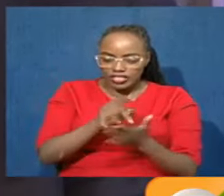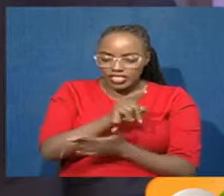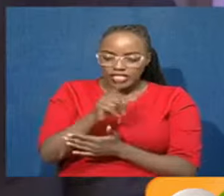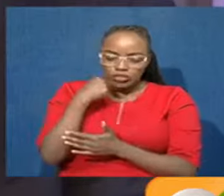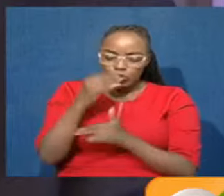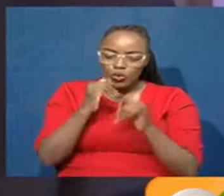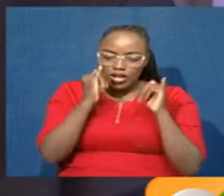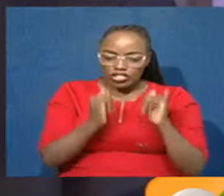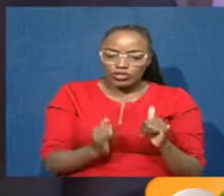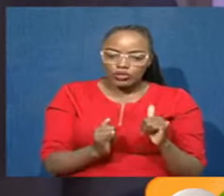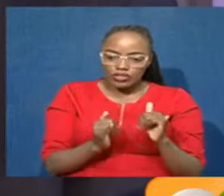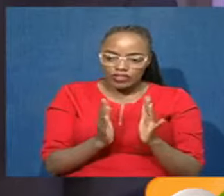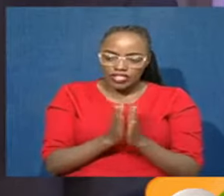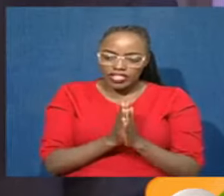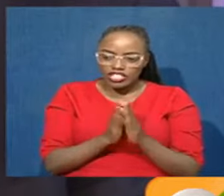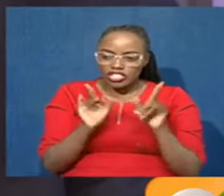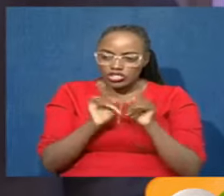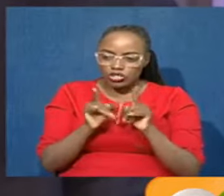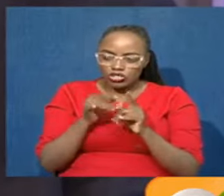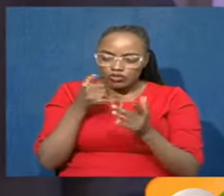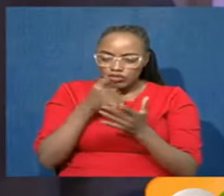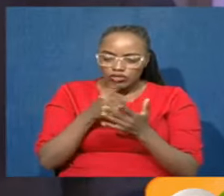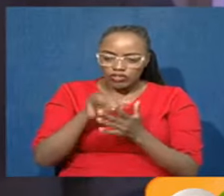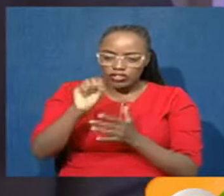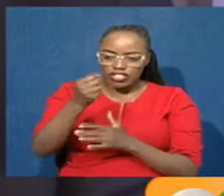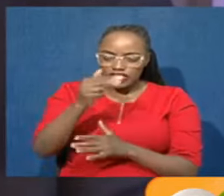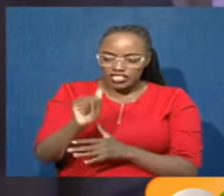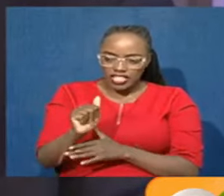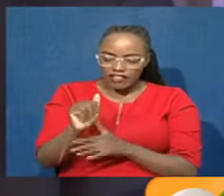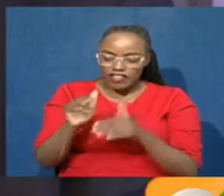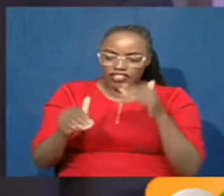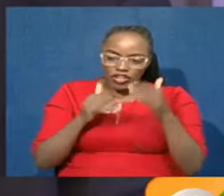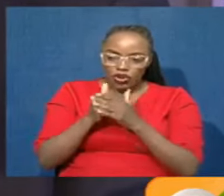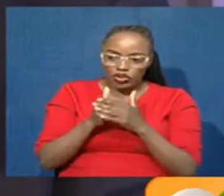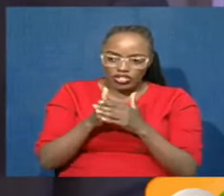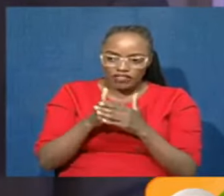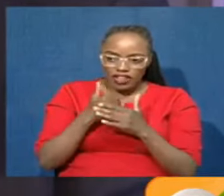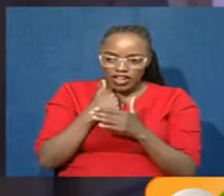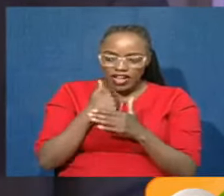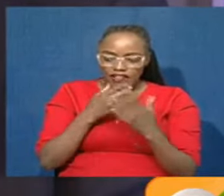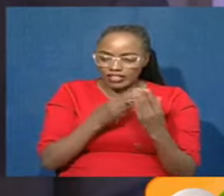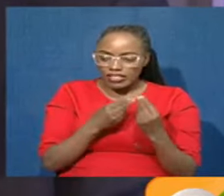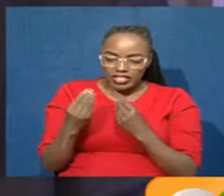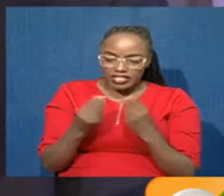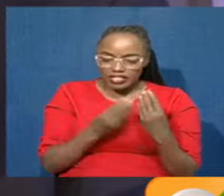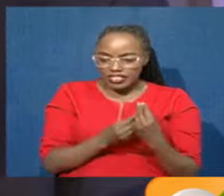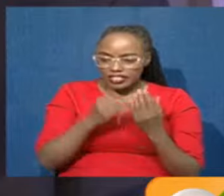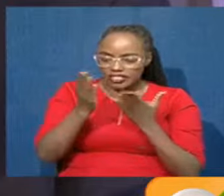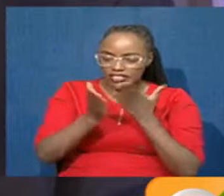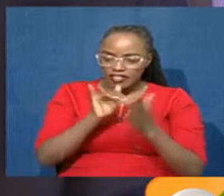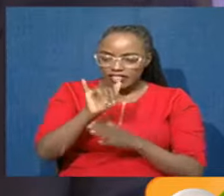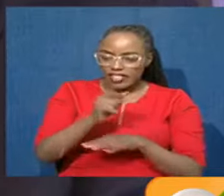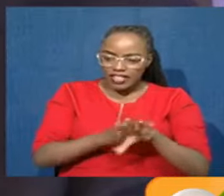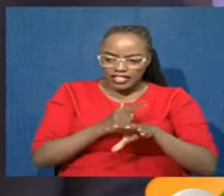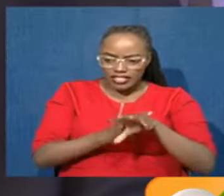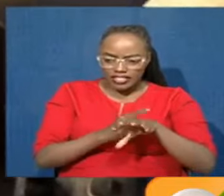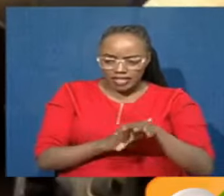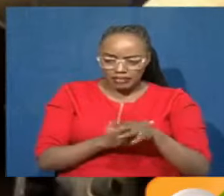new, you know, and on board on SHA. Okay. And they all got similar services at the same time. Okay.